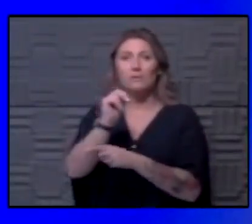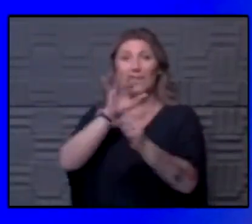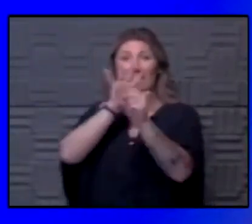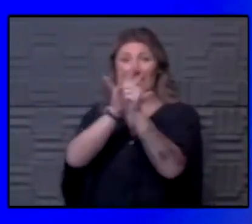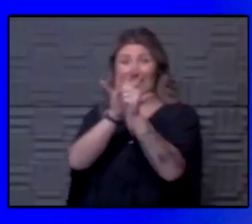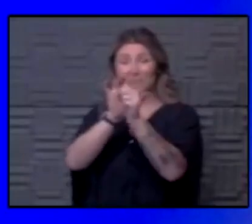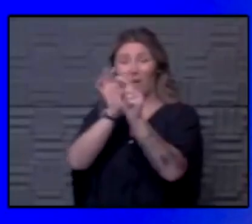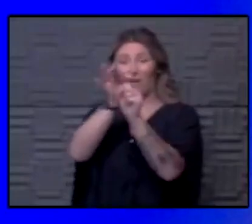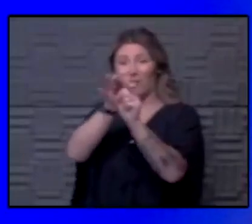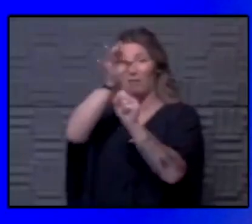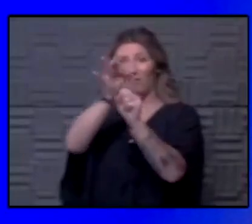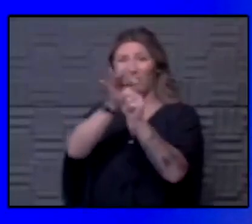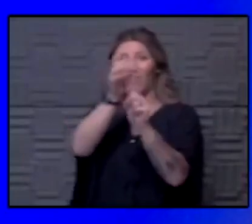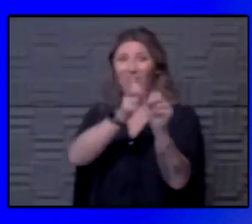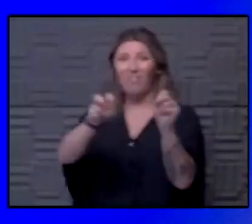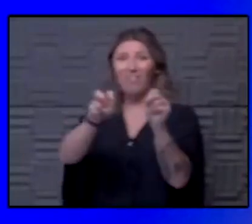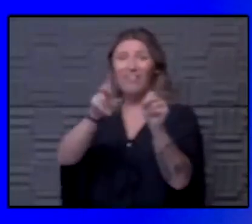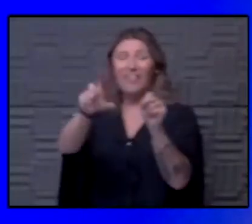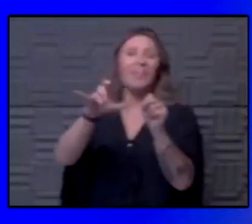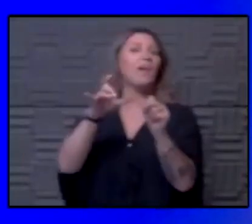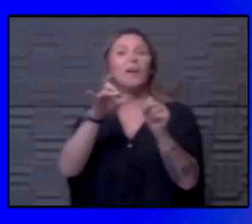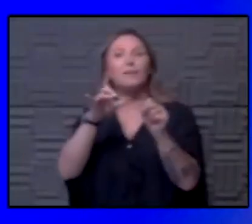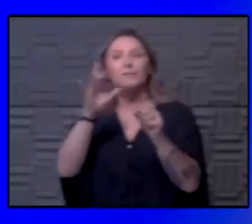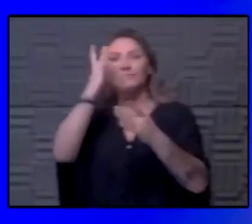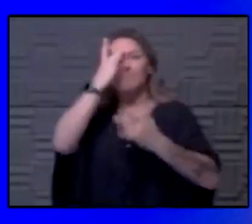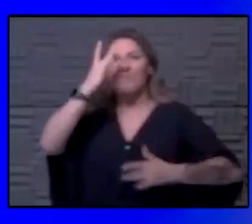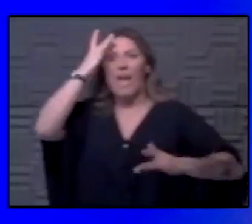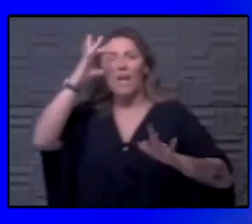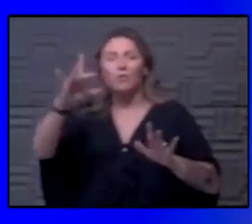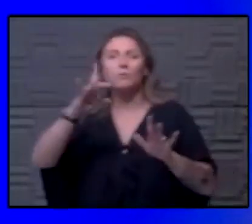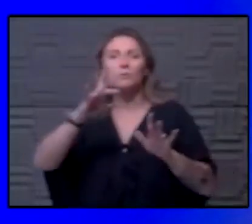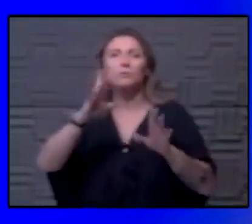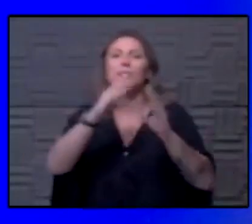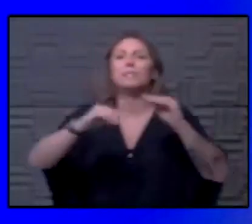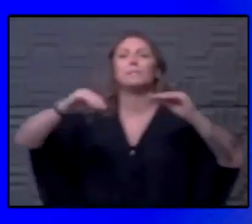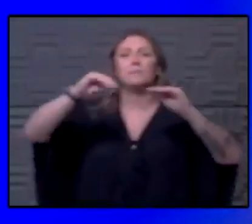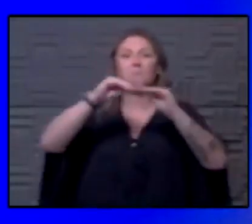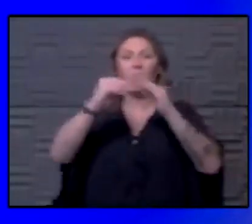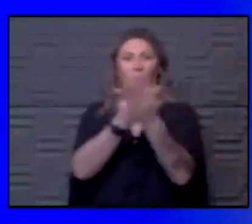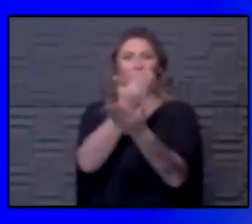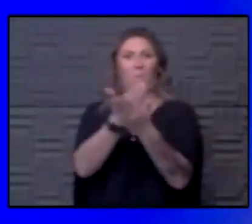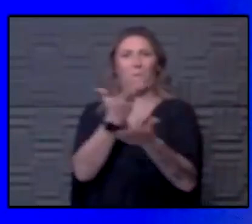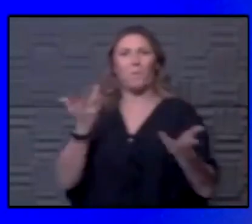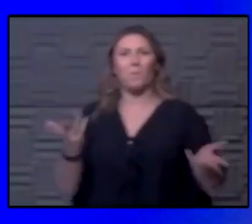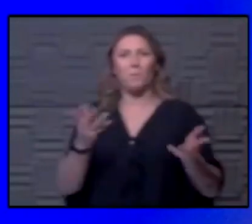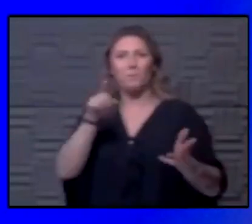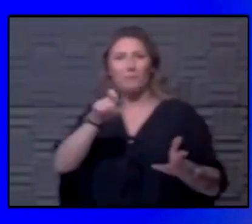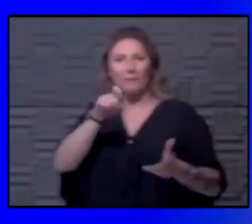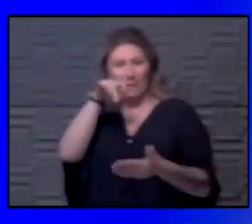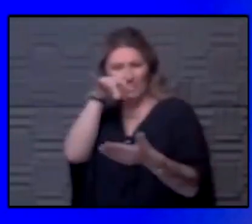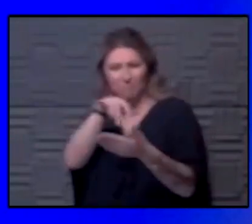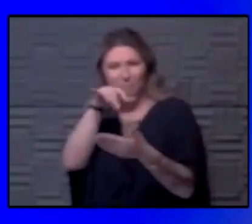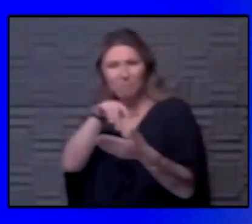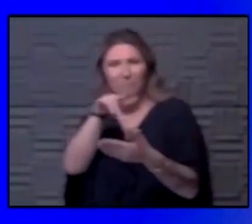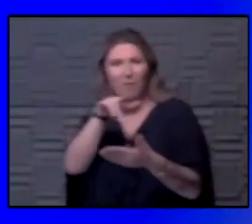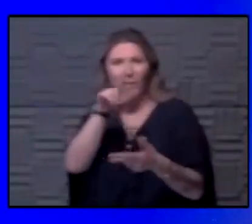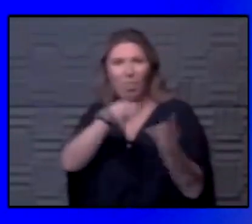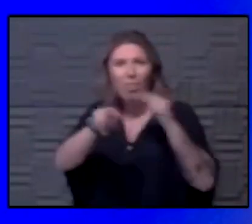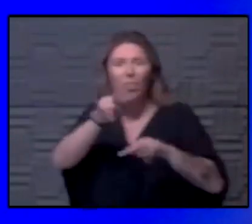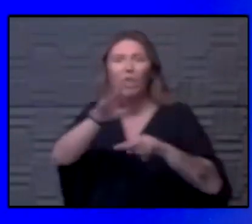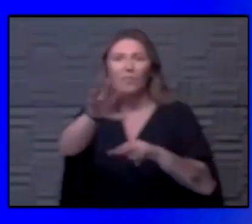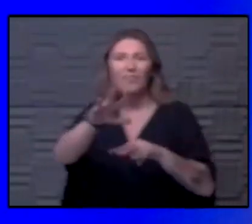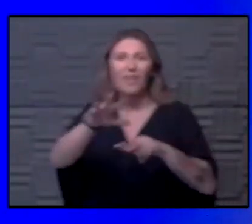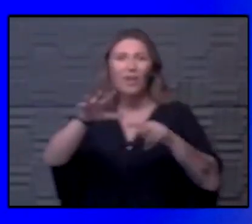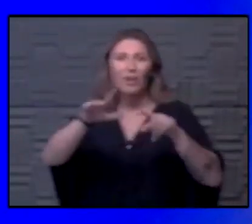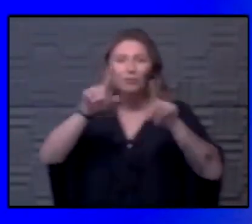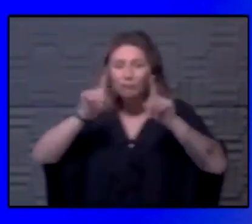other virus, is more state-of-the-art than, say, some of those others. And again, I think you have to look at the trials and the data. You can't compare